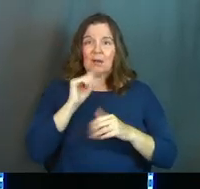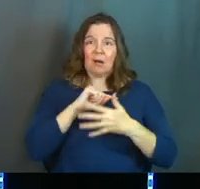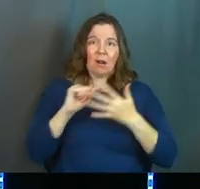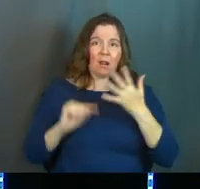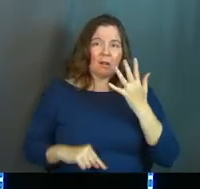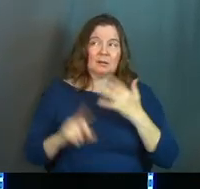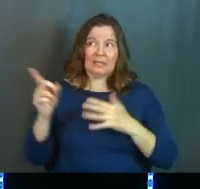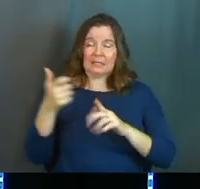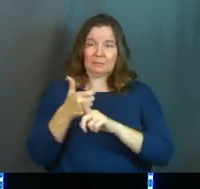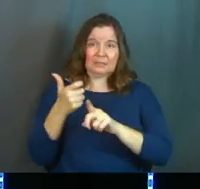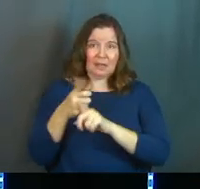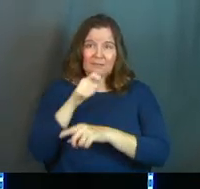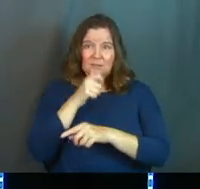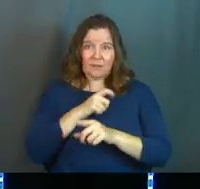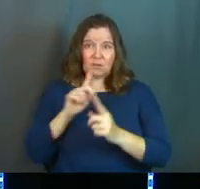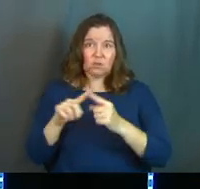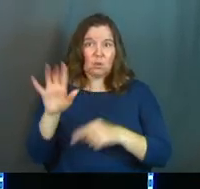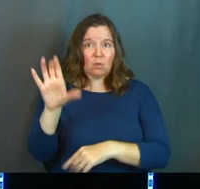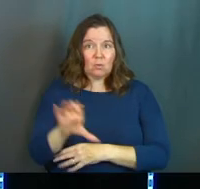way to a cross.